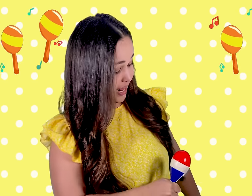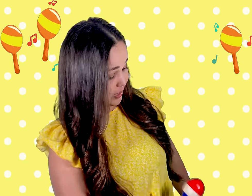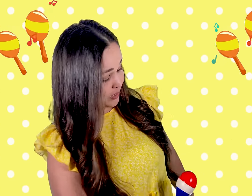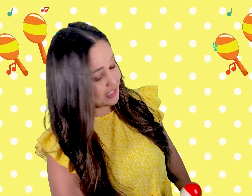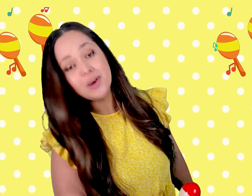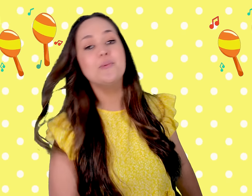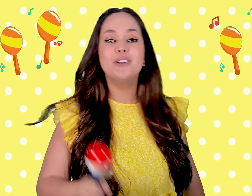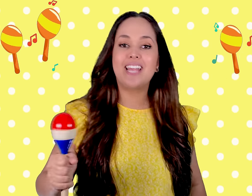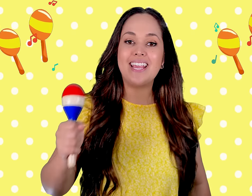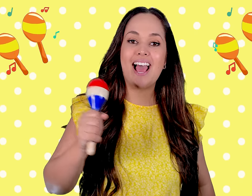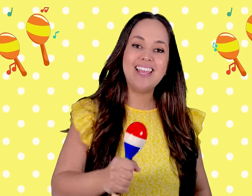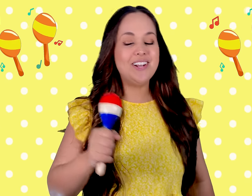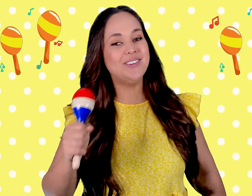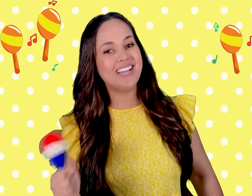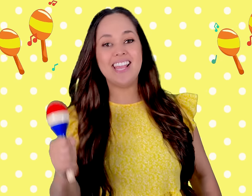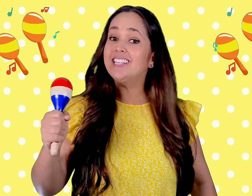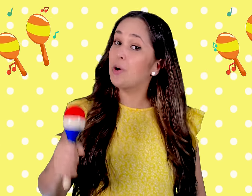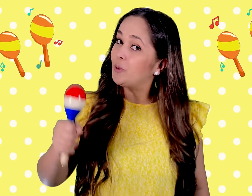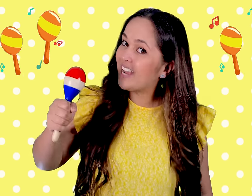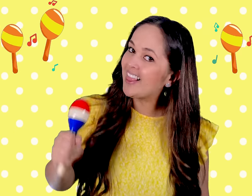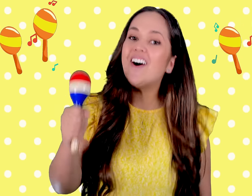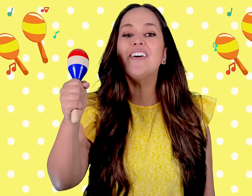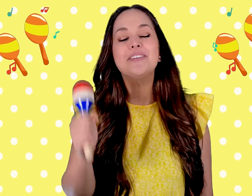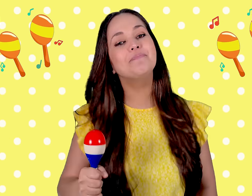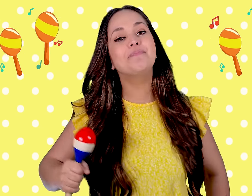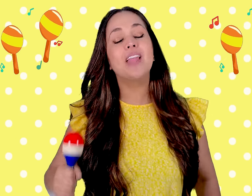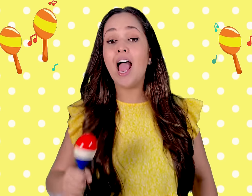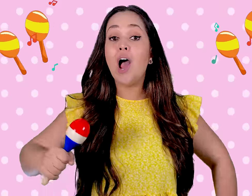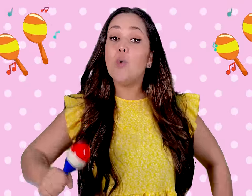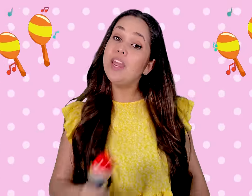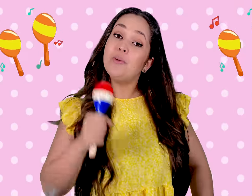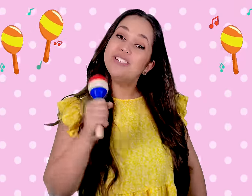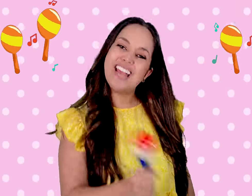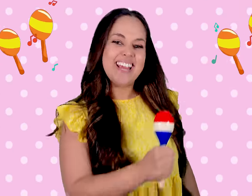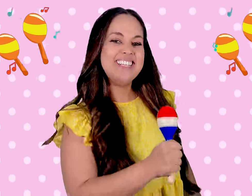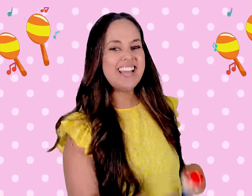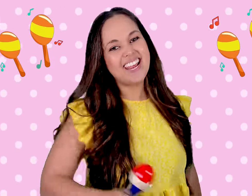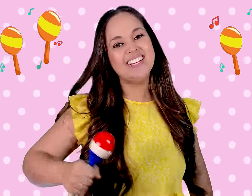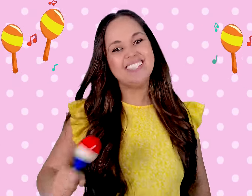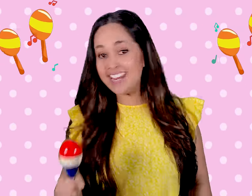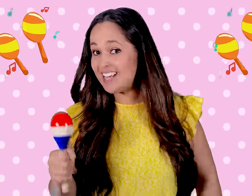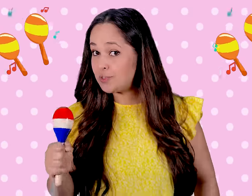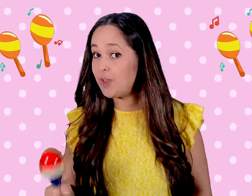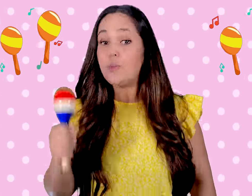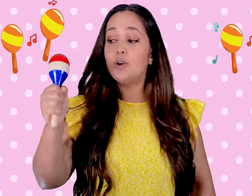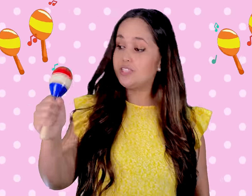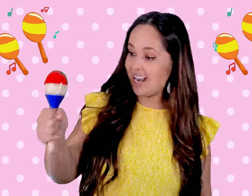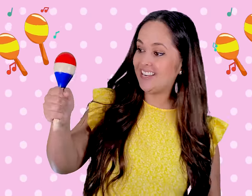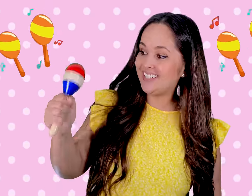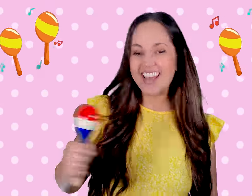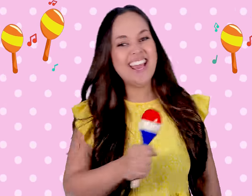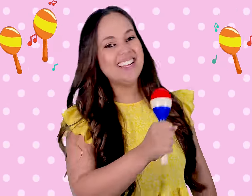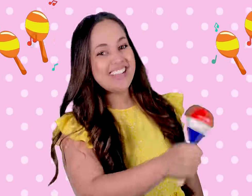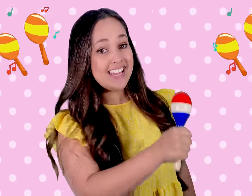way down low. Yes, we will shake our little shakers all day long. We will shake, shake, shake. Yes, we will